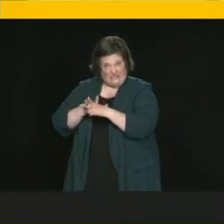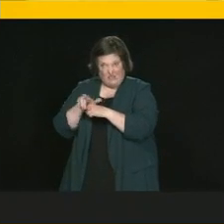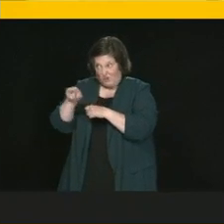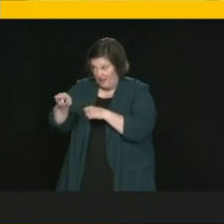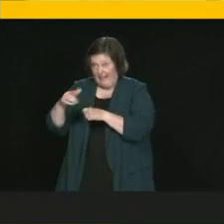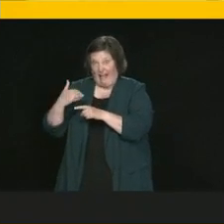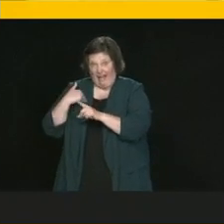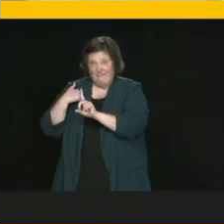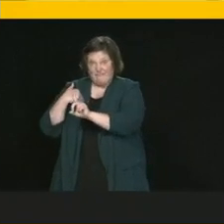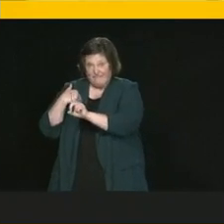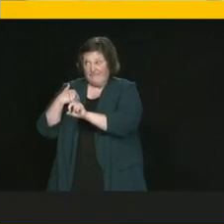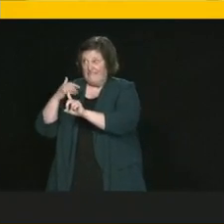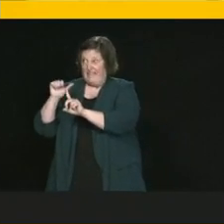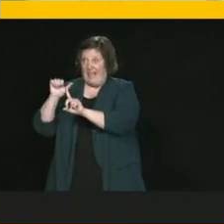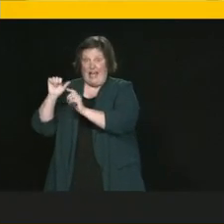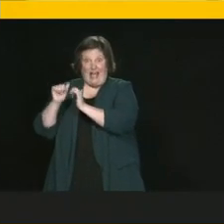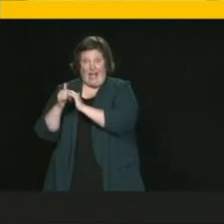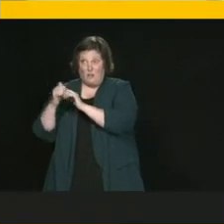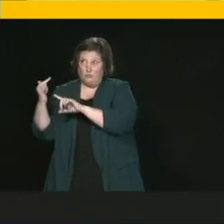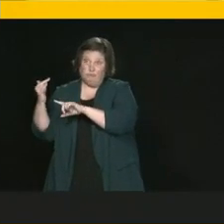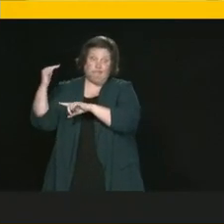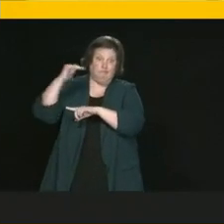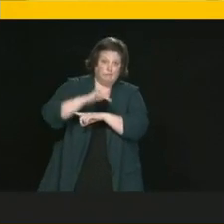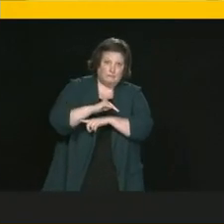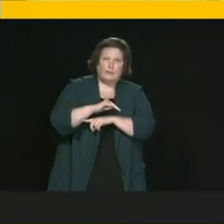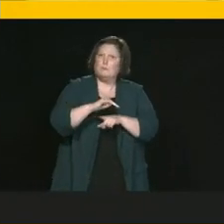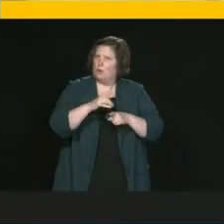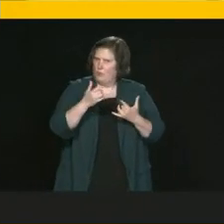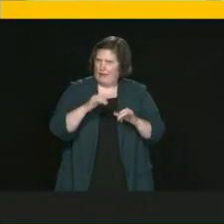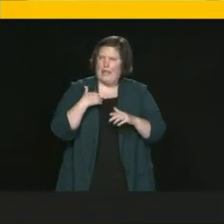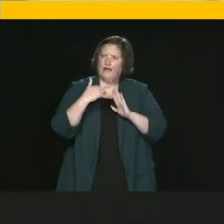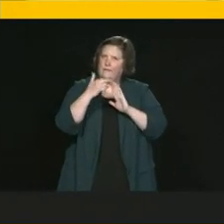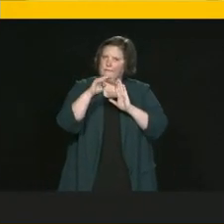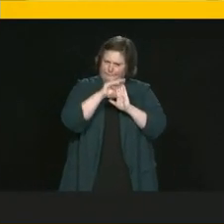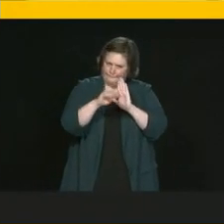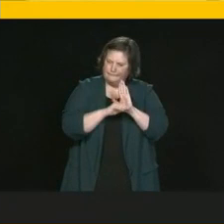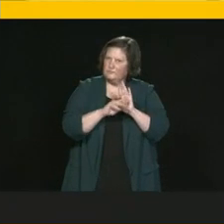always an issue, but we have measures around quarantine, measures around